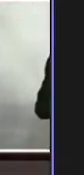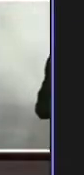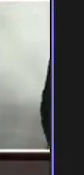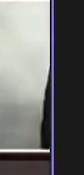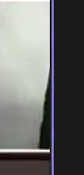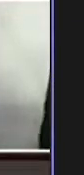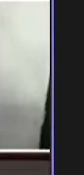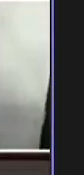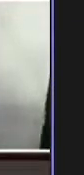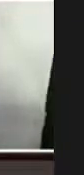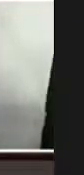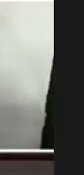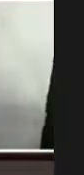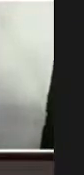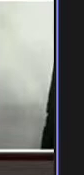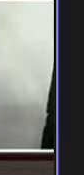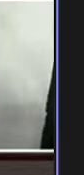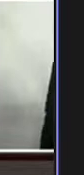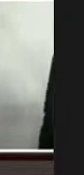We can't hear you.